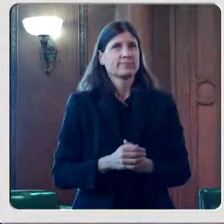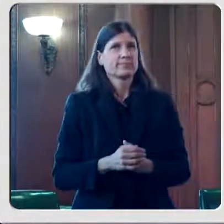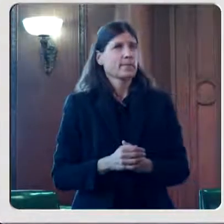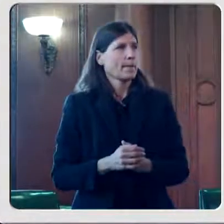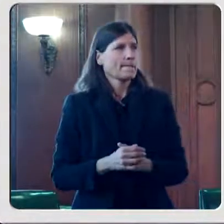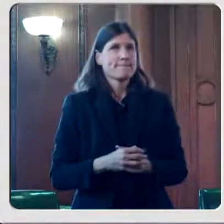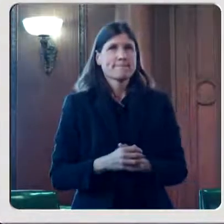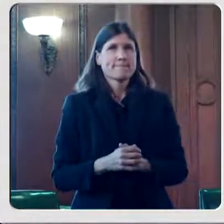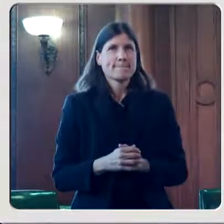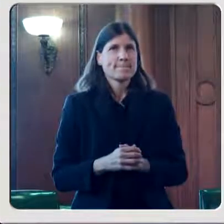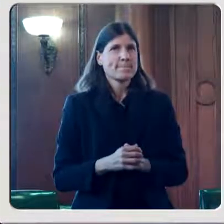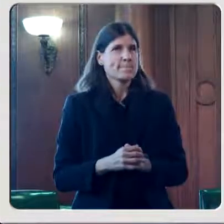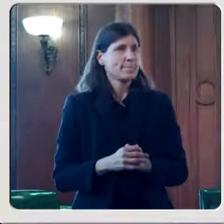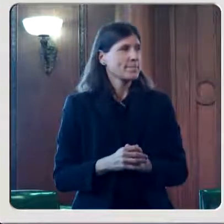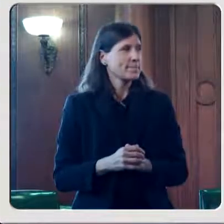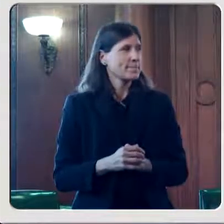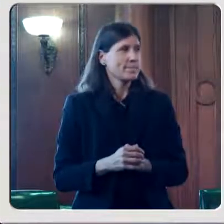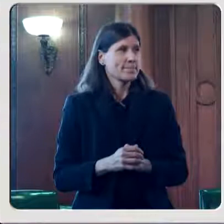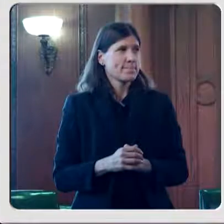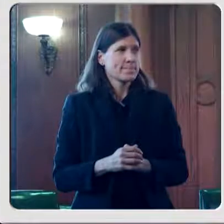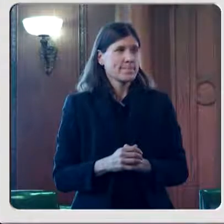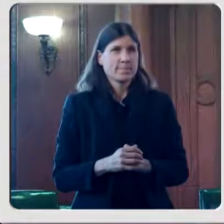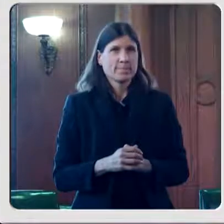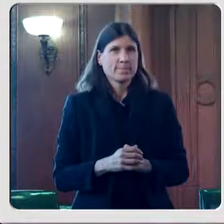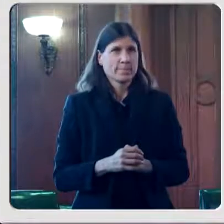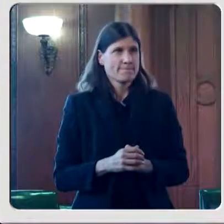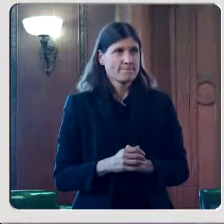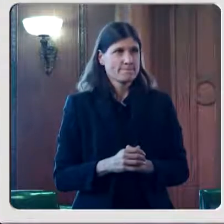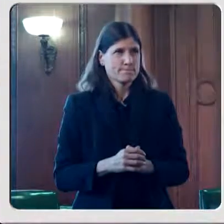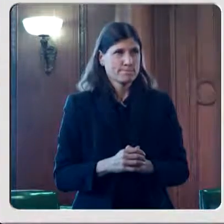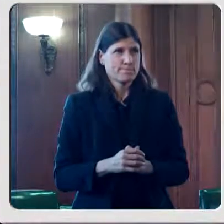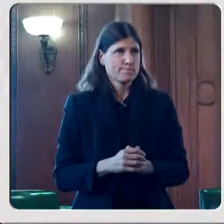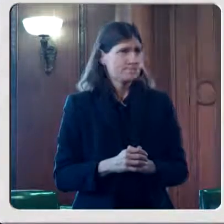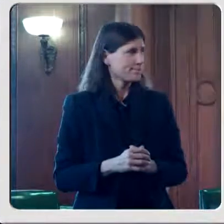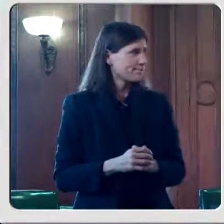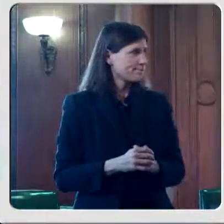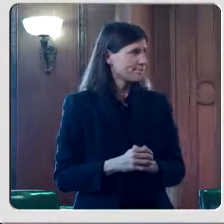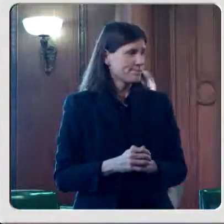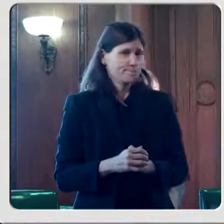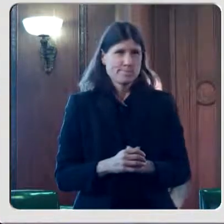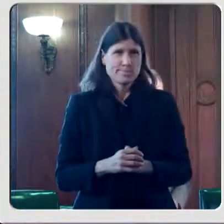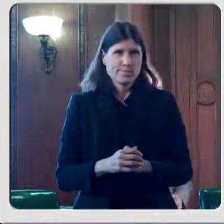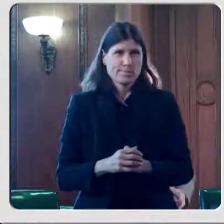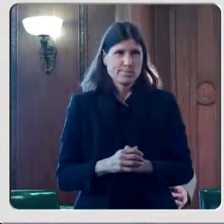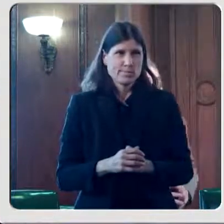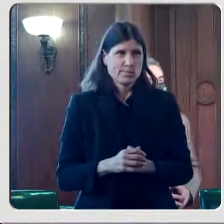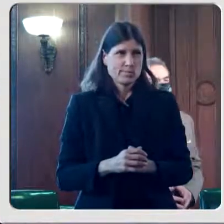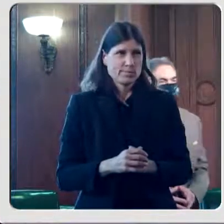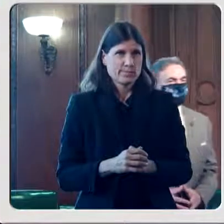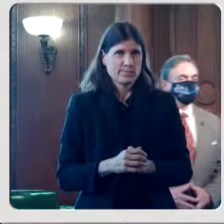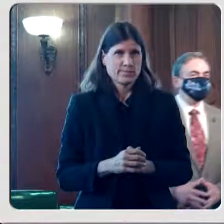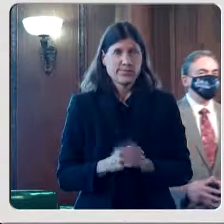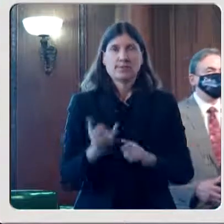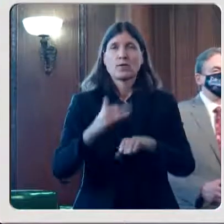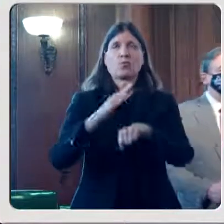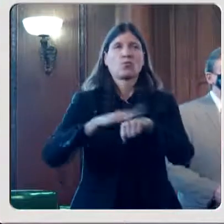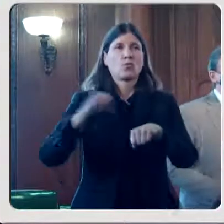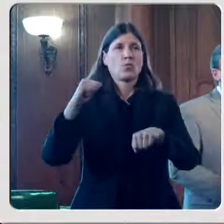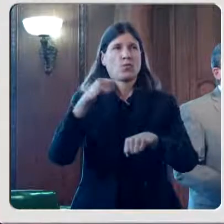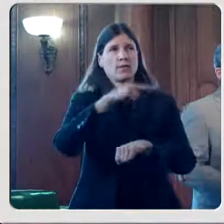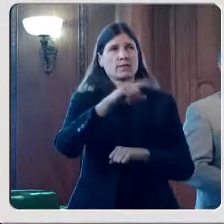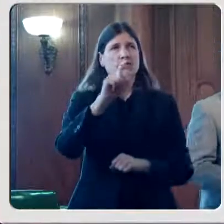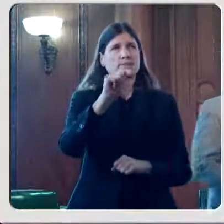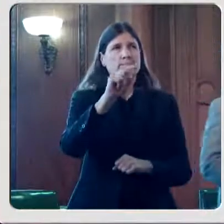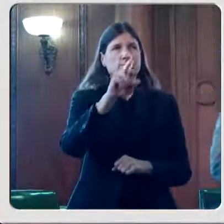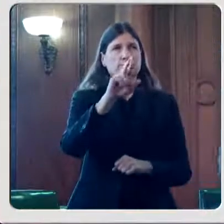and allowing us to come in front of the group each week. Thank you, Dr. Dillon. Now, without further ado, the Chief Medical